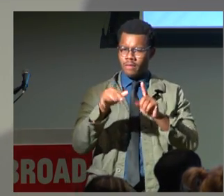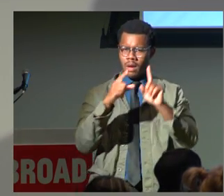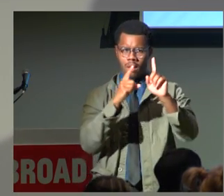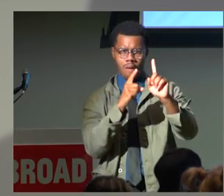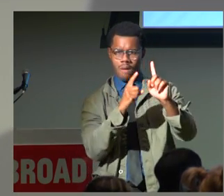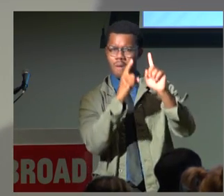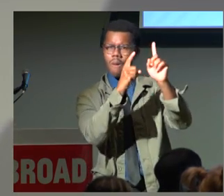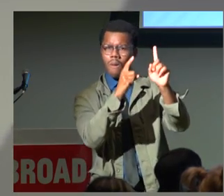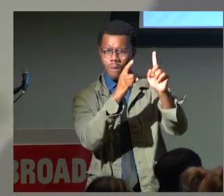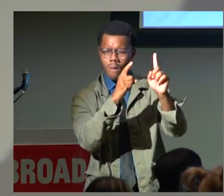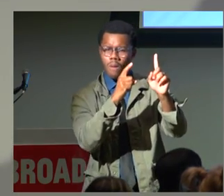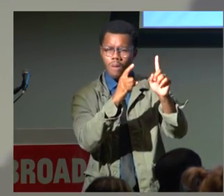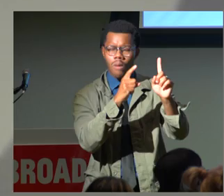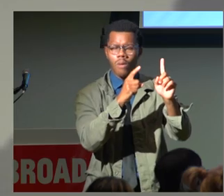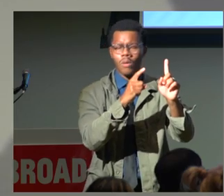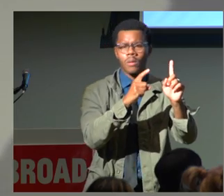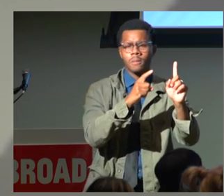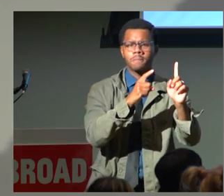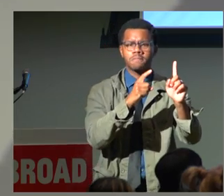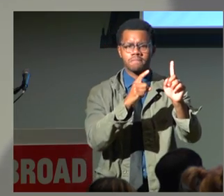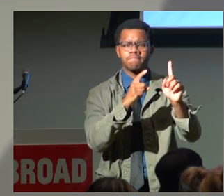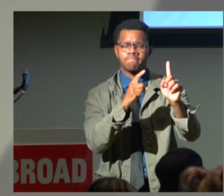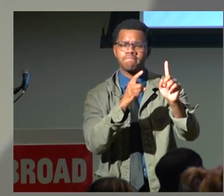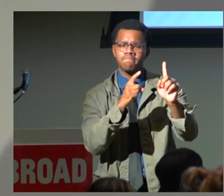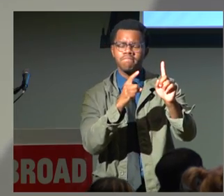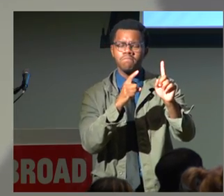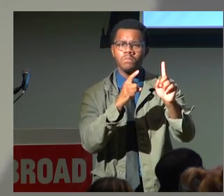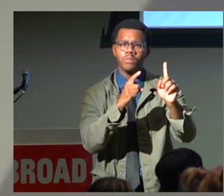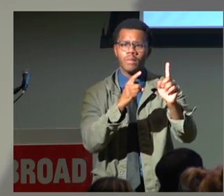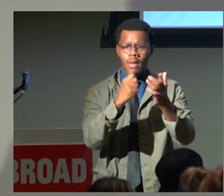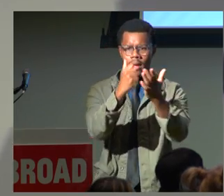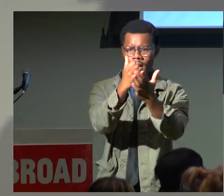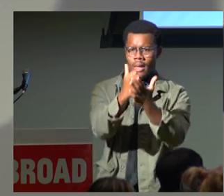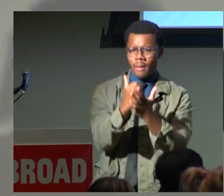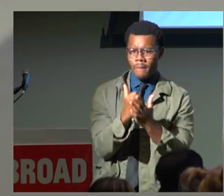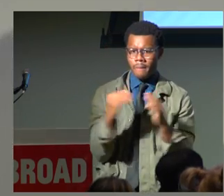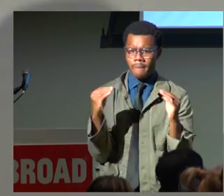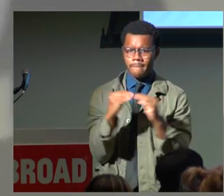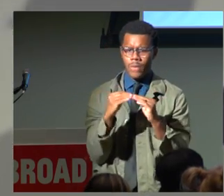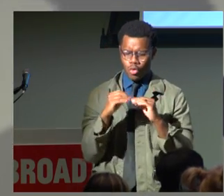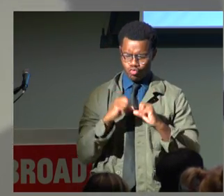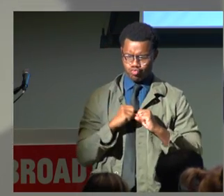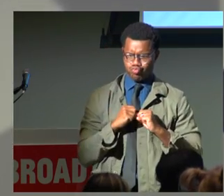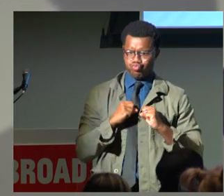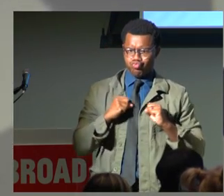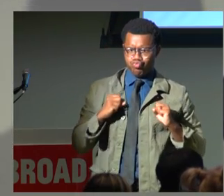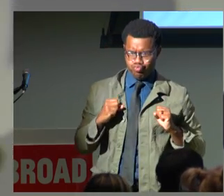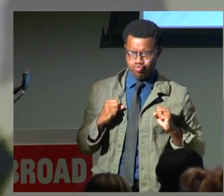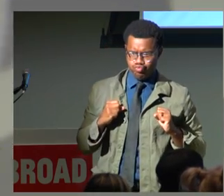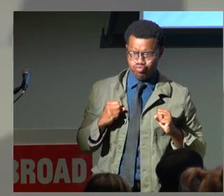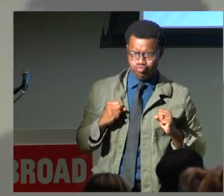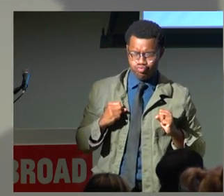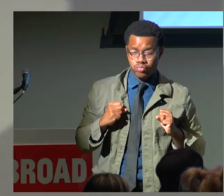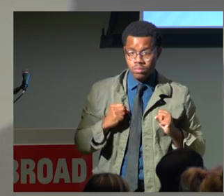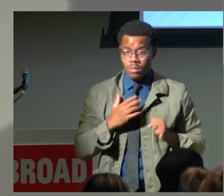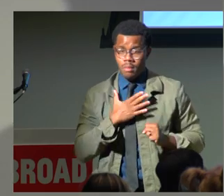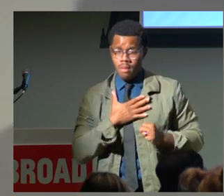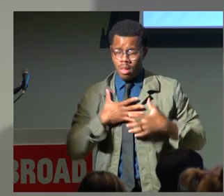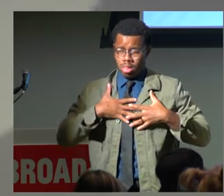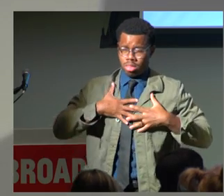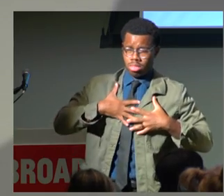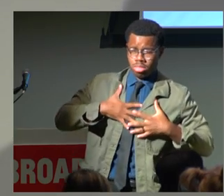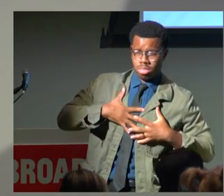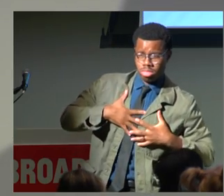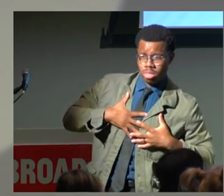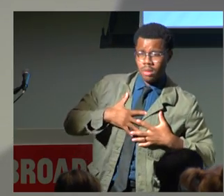bring to surface the level of my vulnerability and the deepening of my sadness and how much